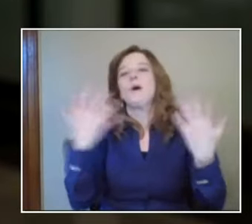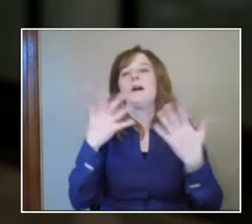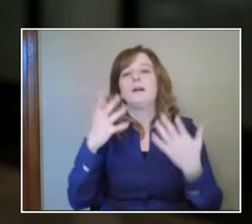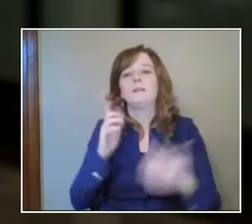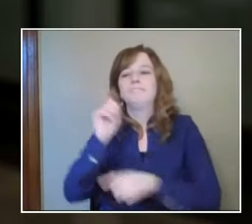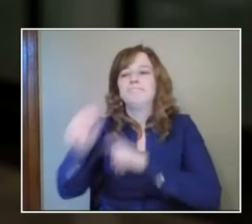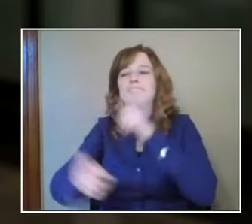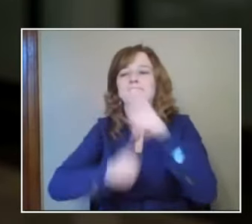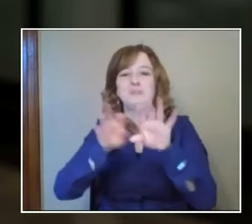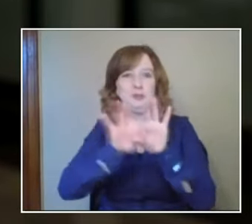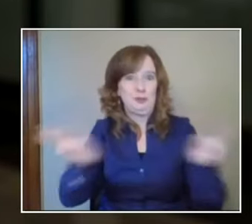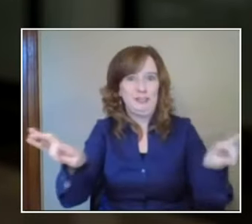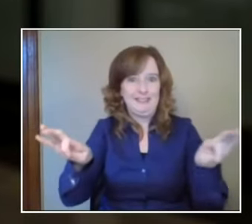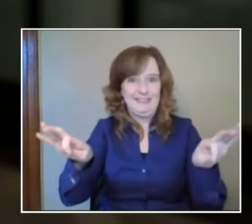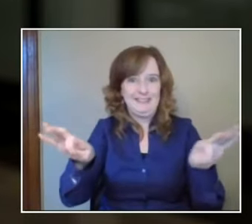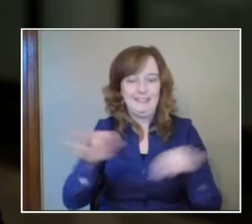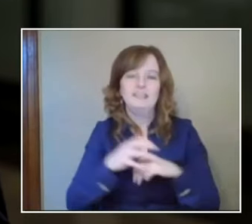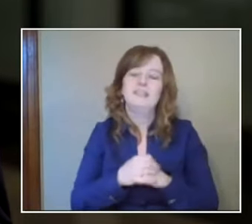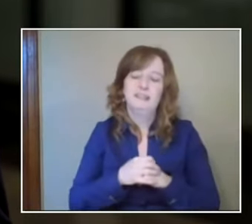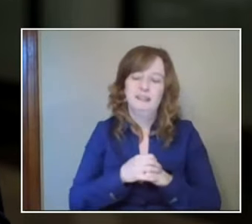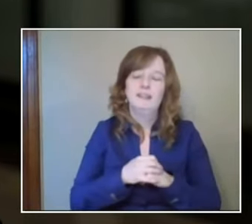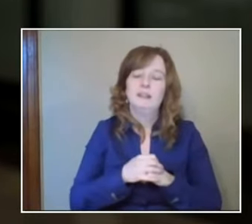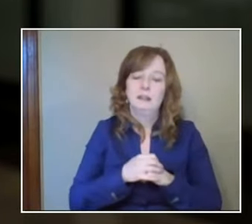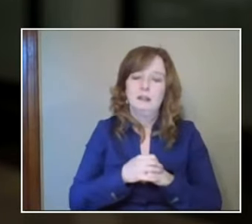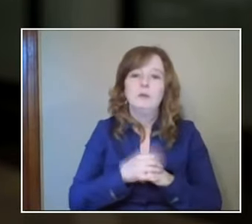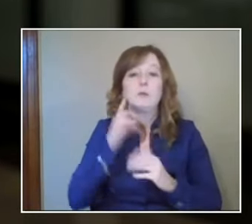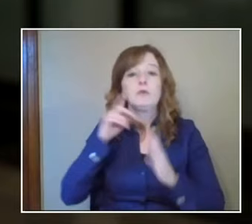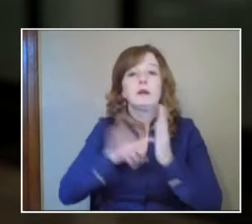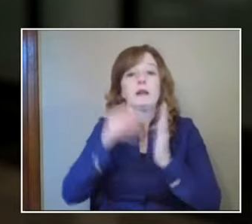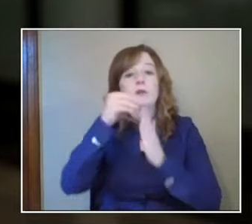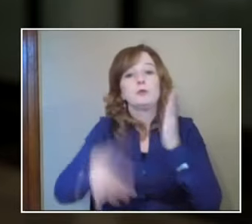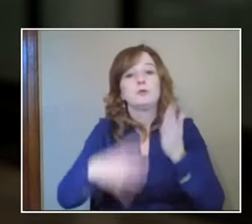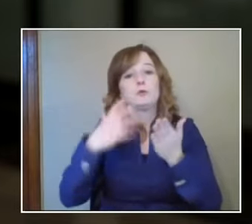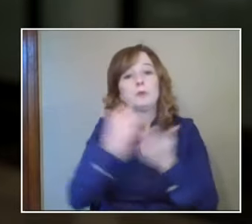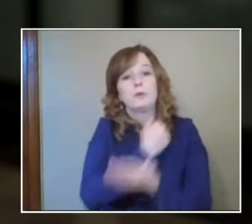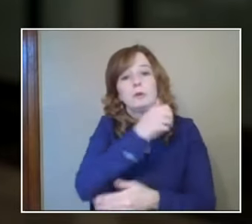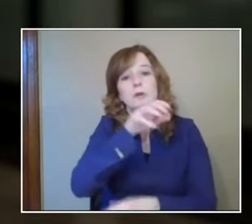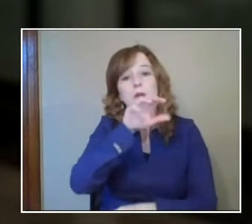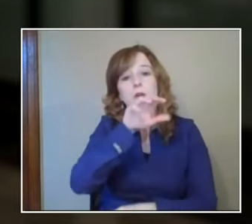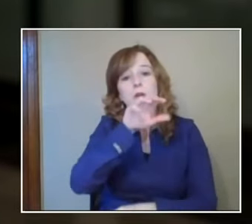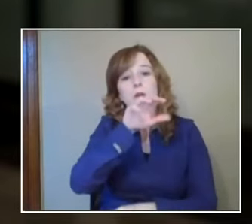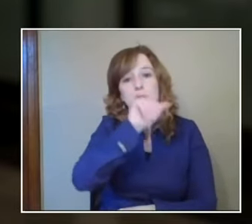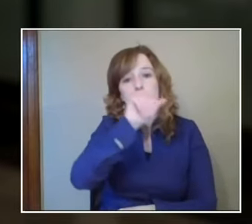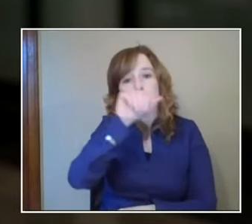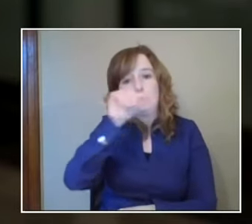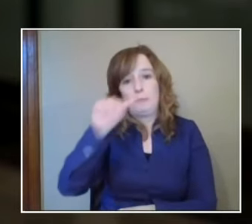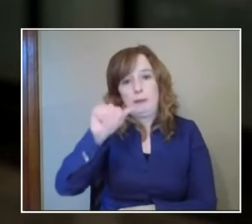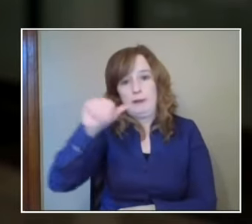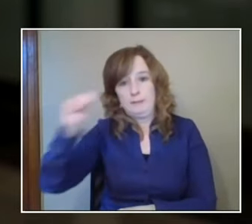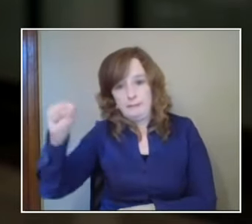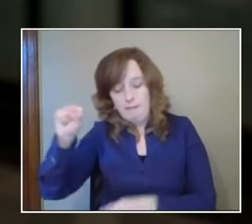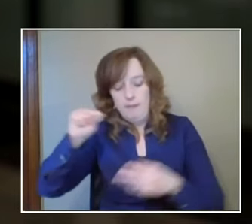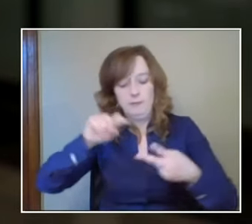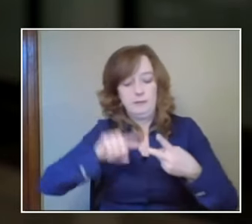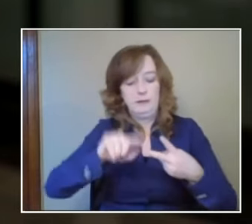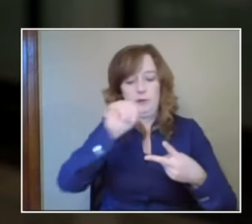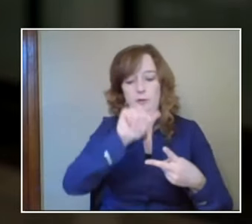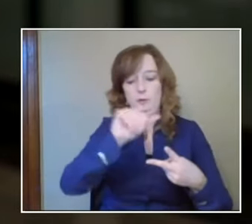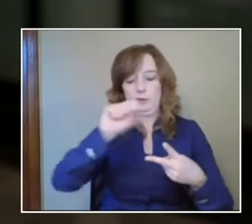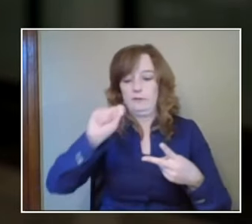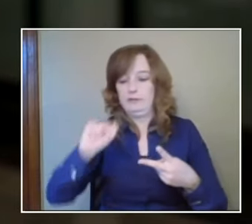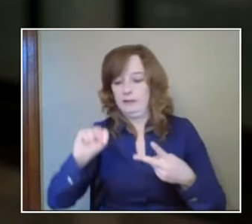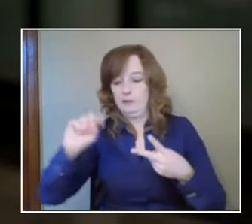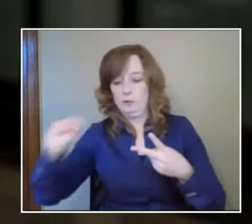We recognize today students earning the degrees Associate of Applied Science, Associate of Technical Studies, Associate of